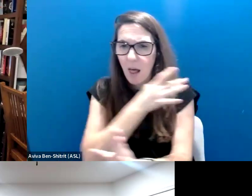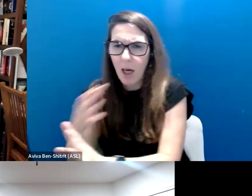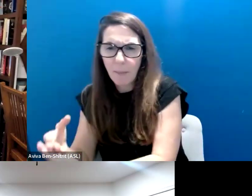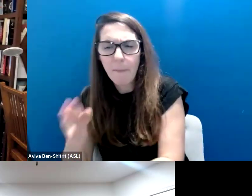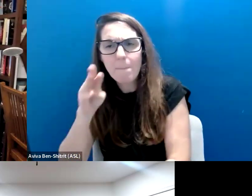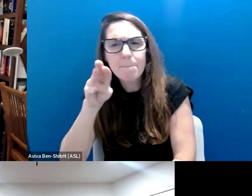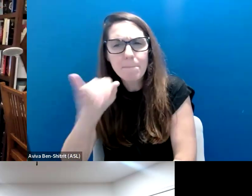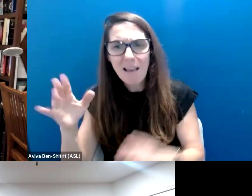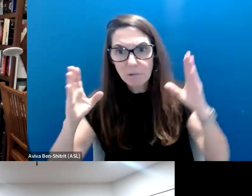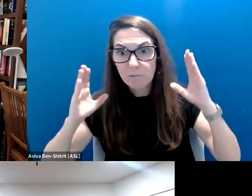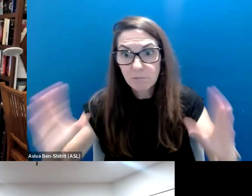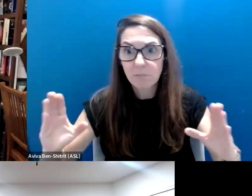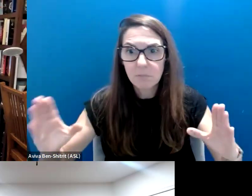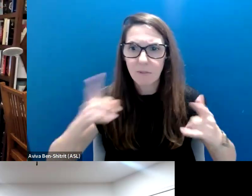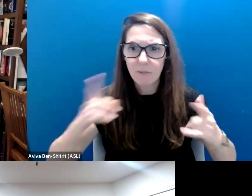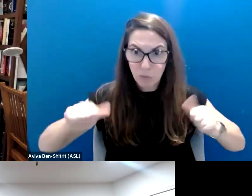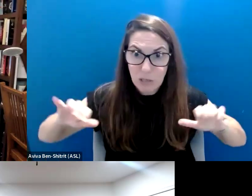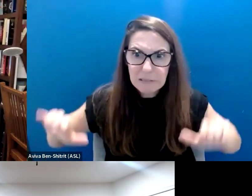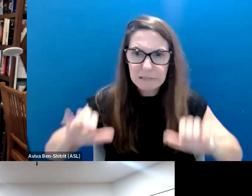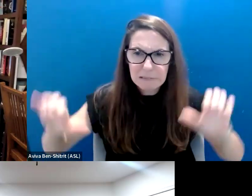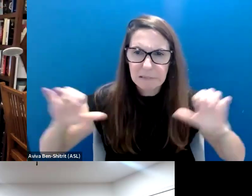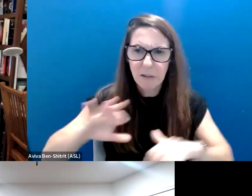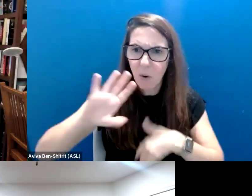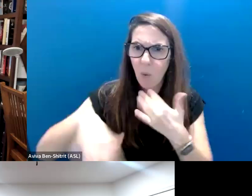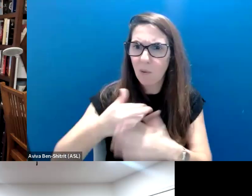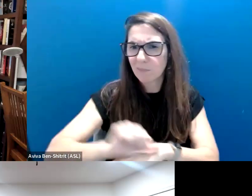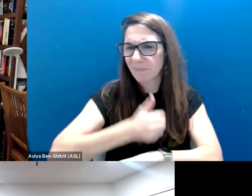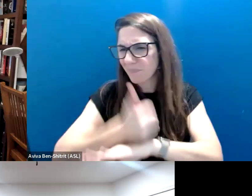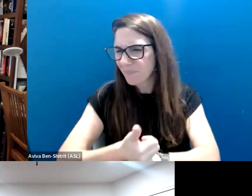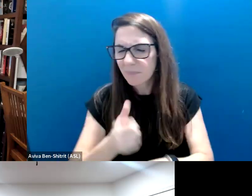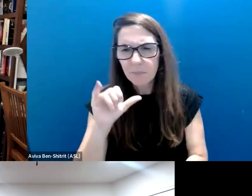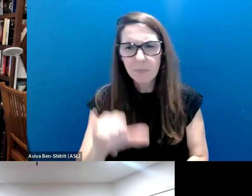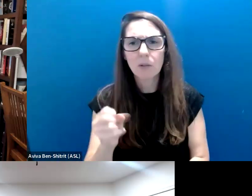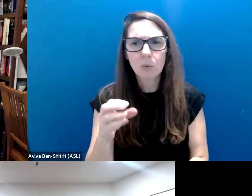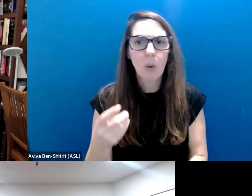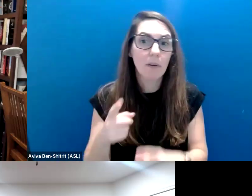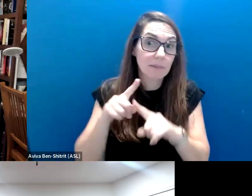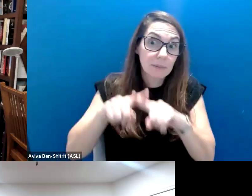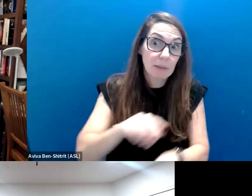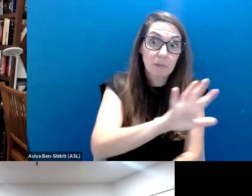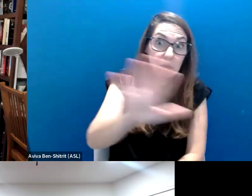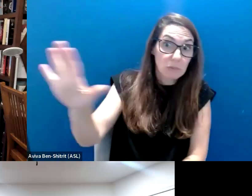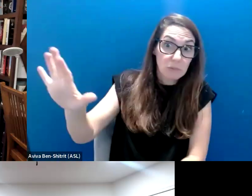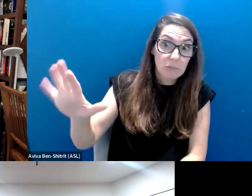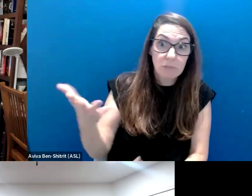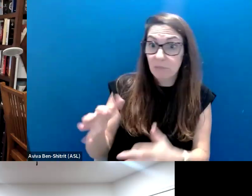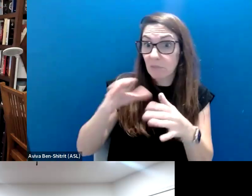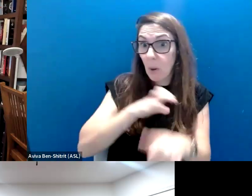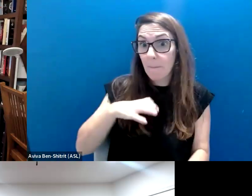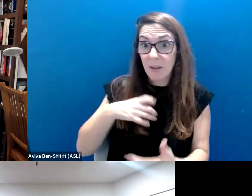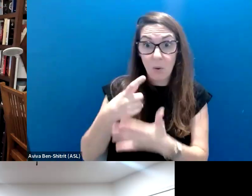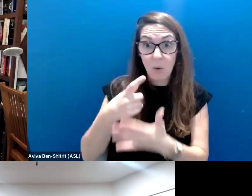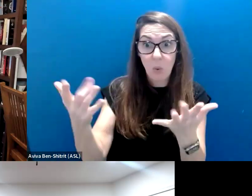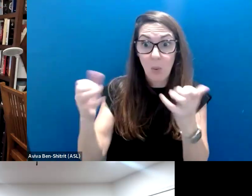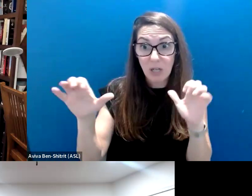to put all that together. But again, it's really what the committee wants to do. Great. Thank you,